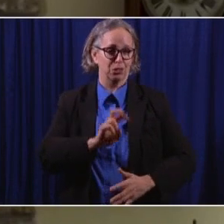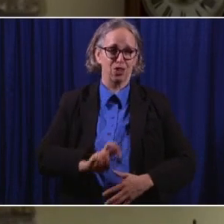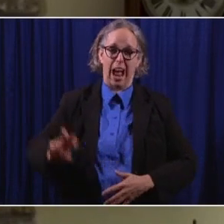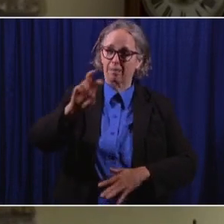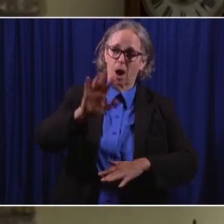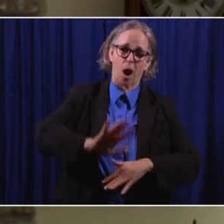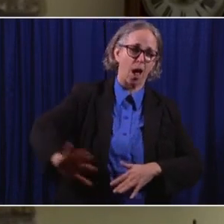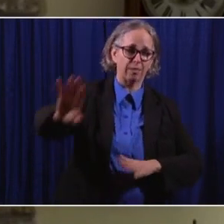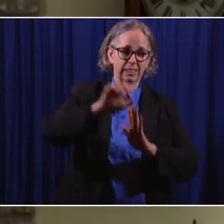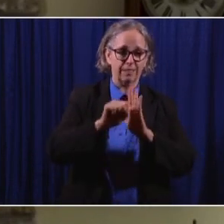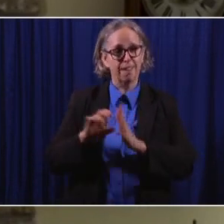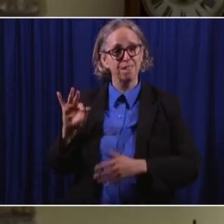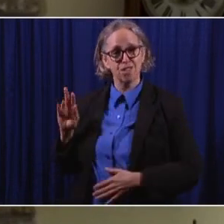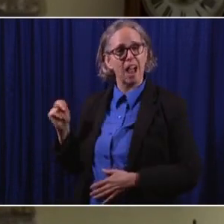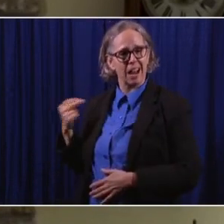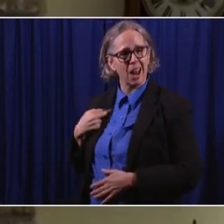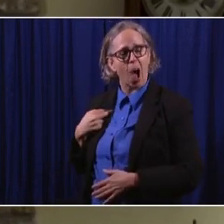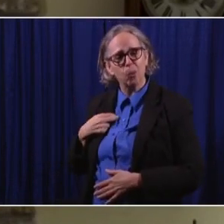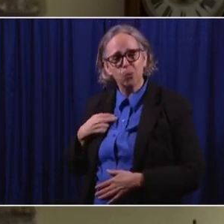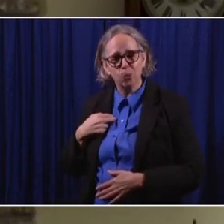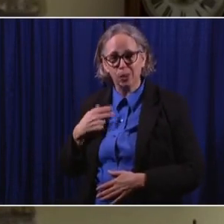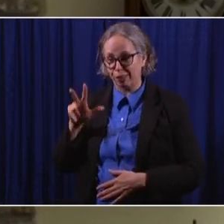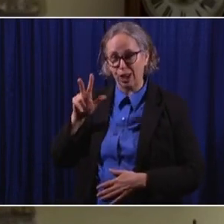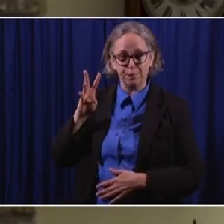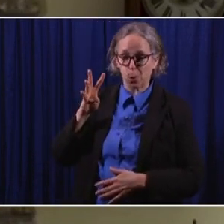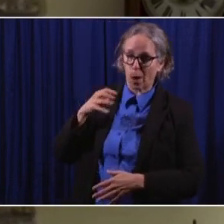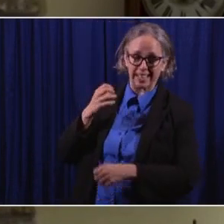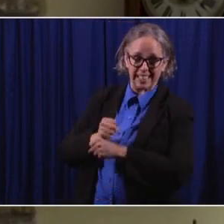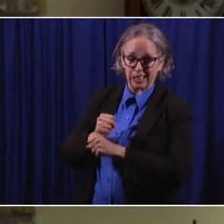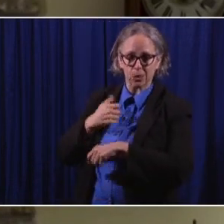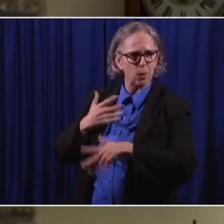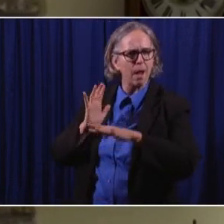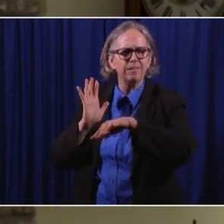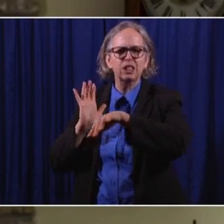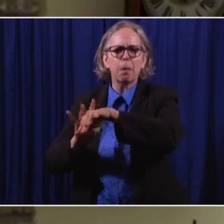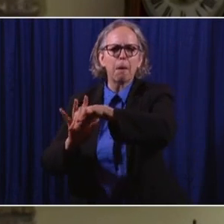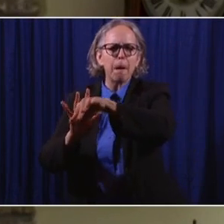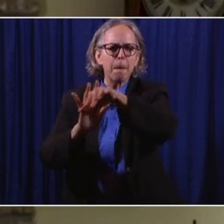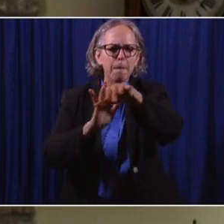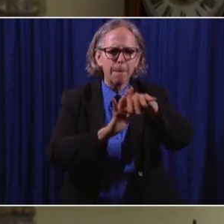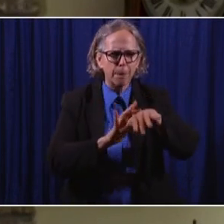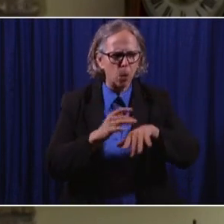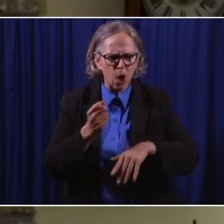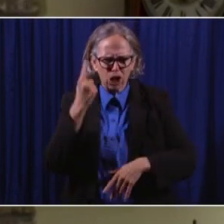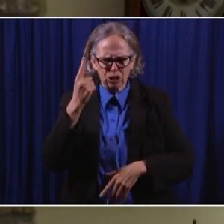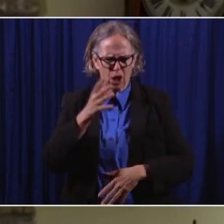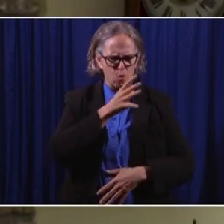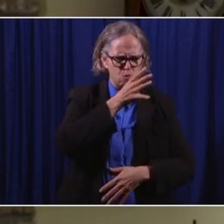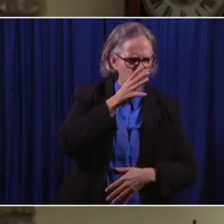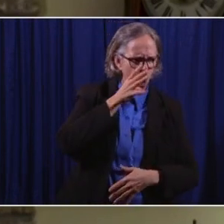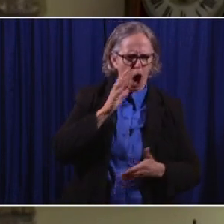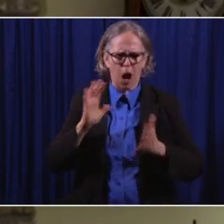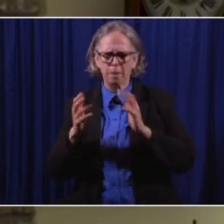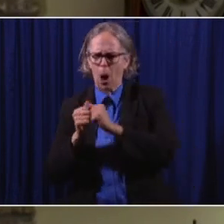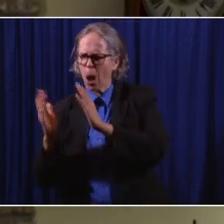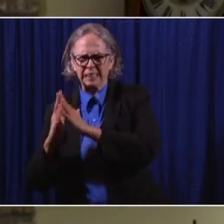the last 30 or 40 years. So we get it. We get the difference. I think when you're talking about a small rural